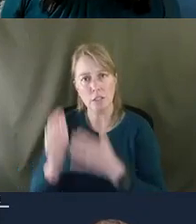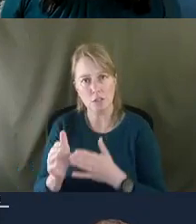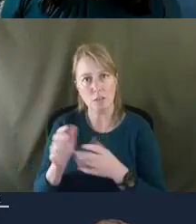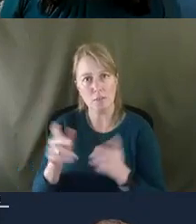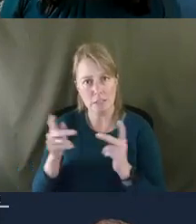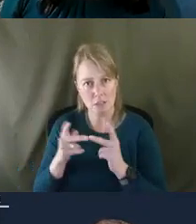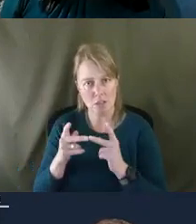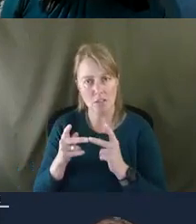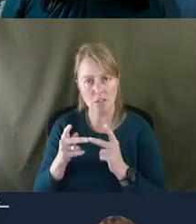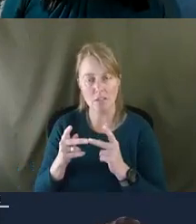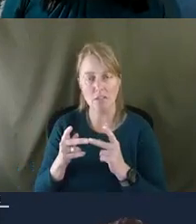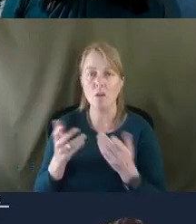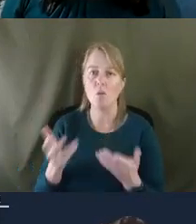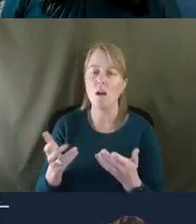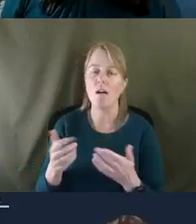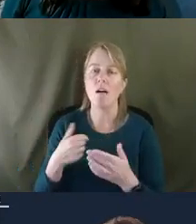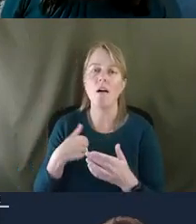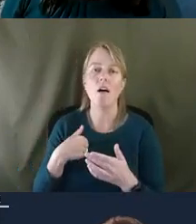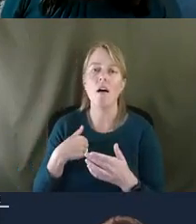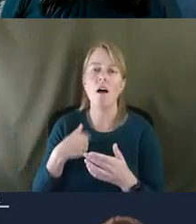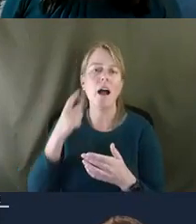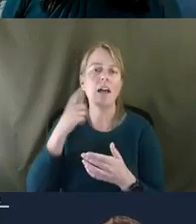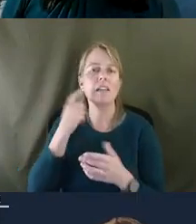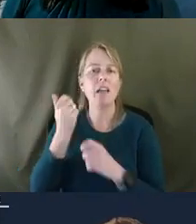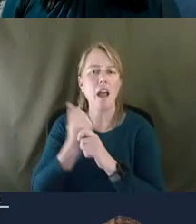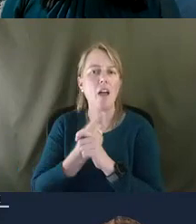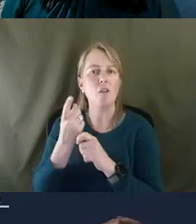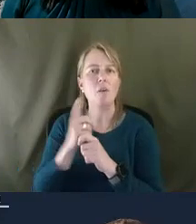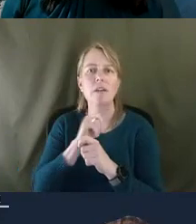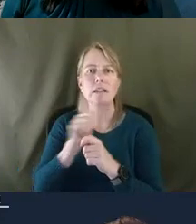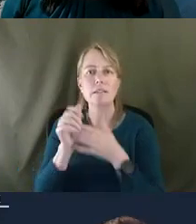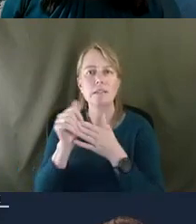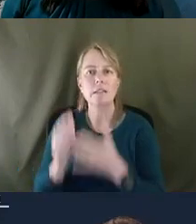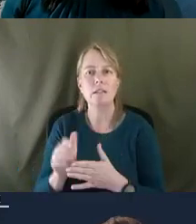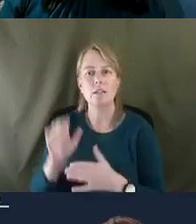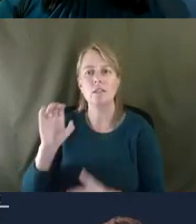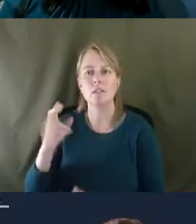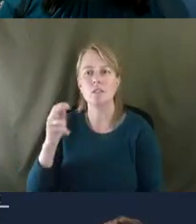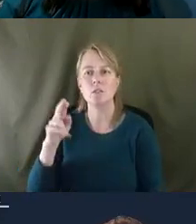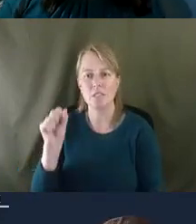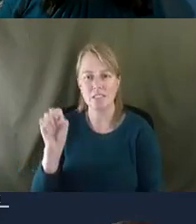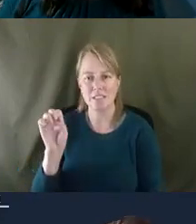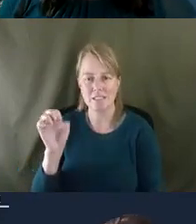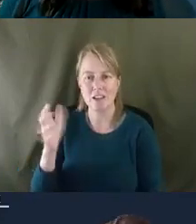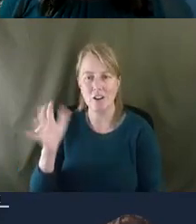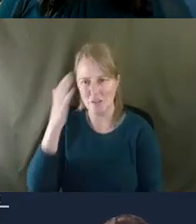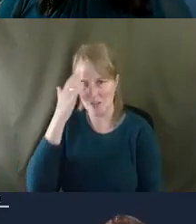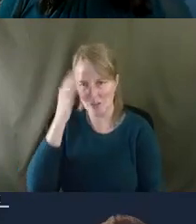Well, I like to think that we're a leader from wherever we sit within an organization. I think Sharice already knows I was going to say that.